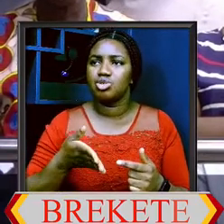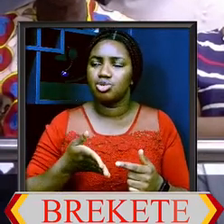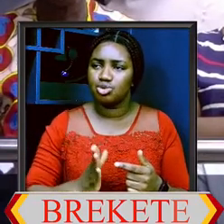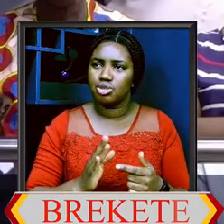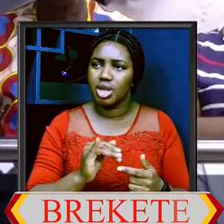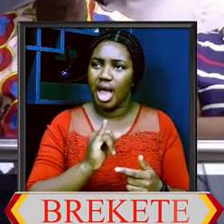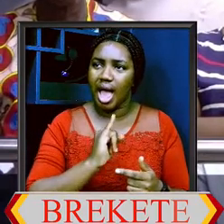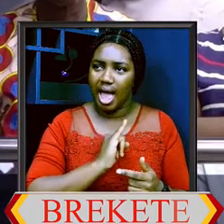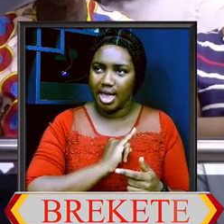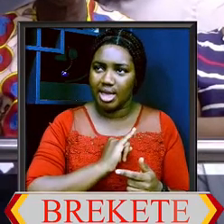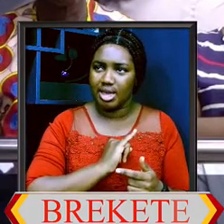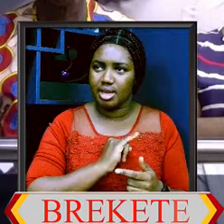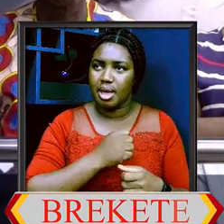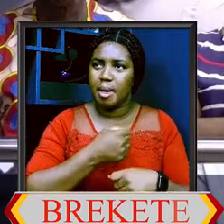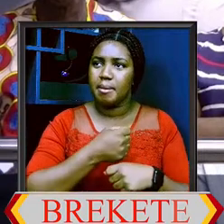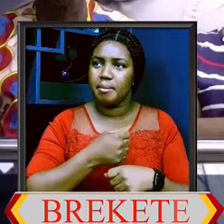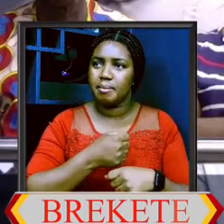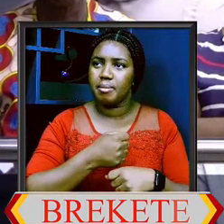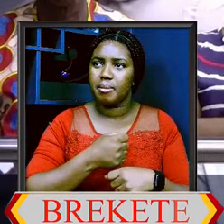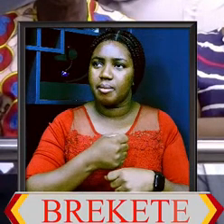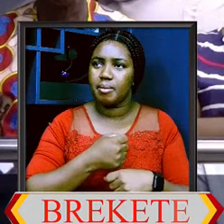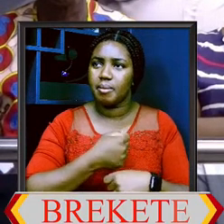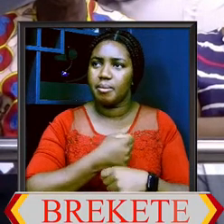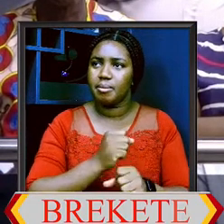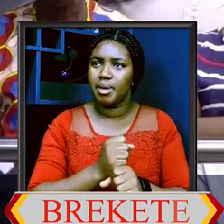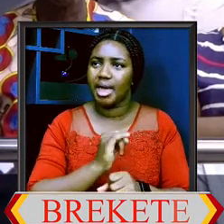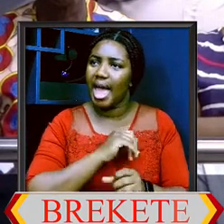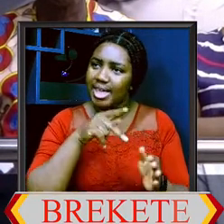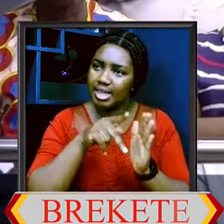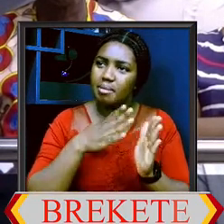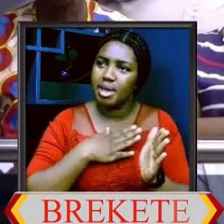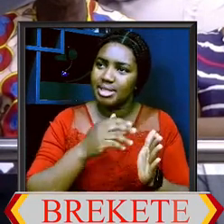should I make I kill